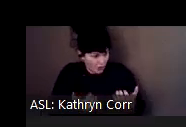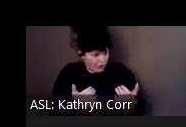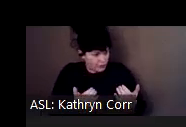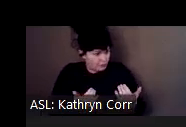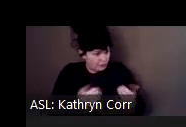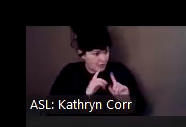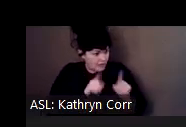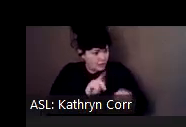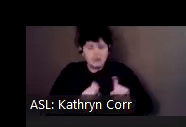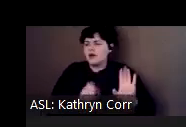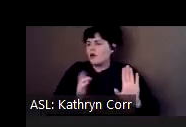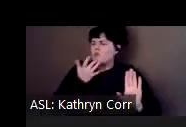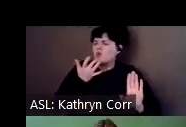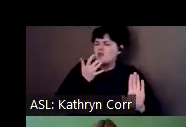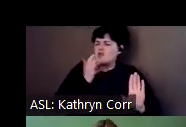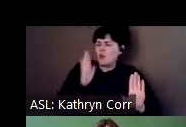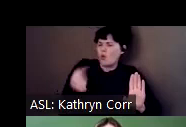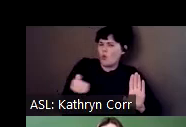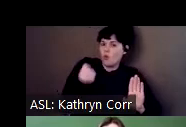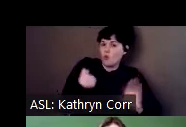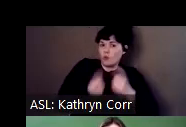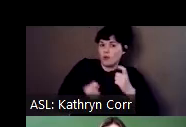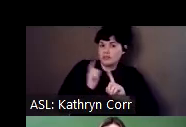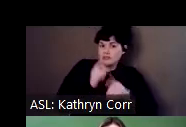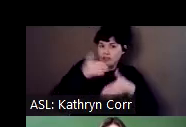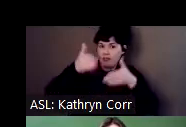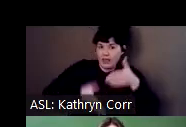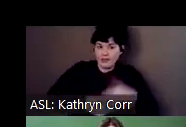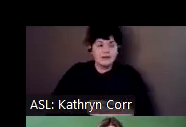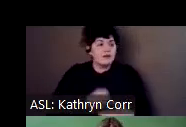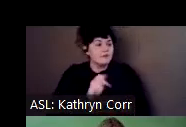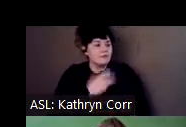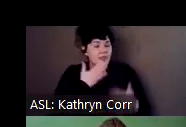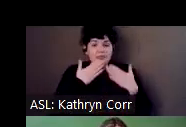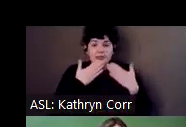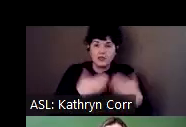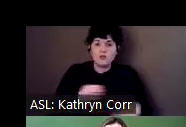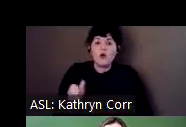I prefer them at the end, please. Okay. Thank you.